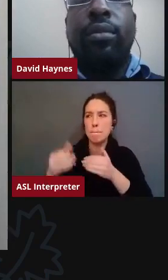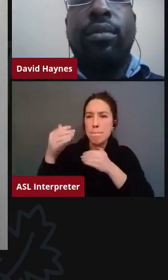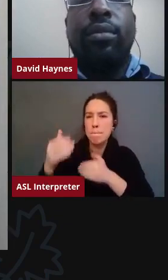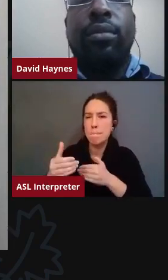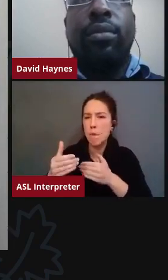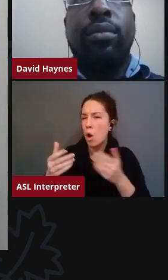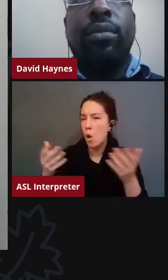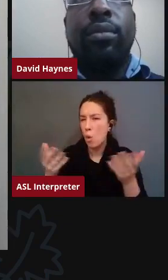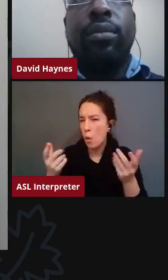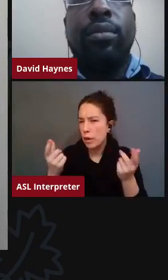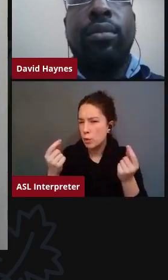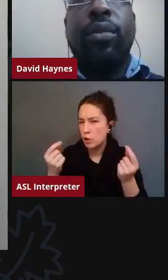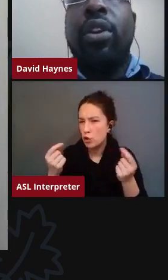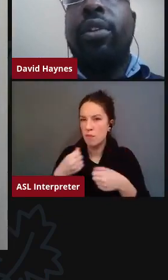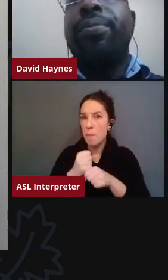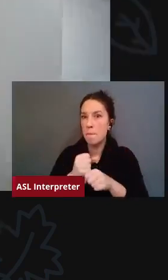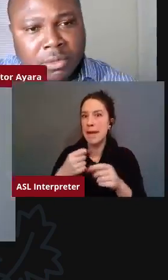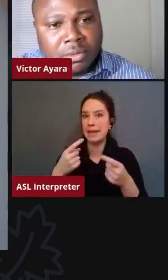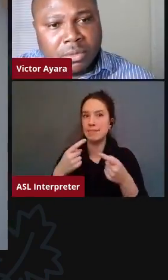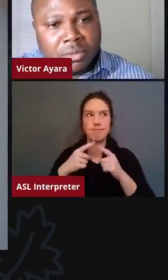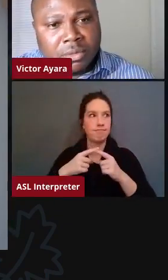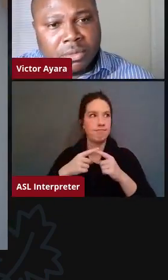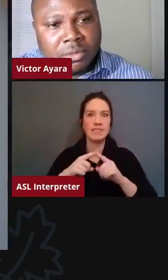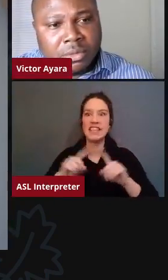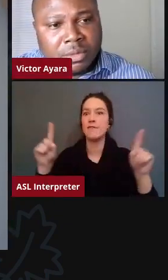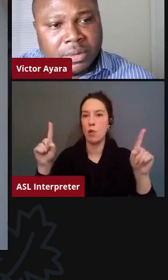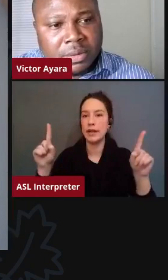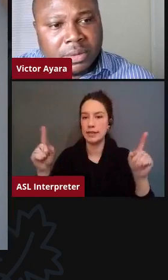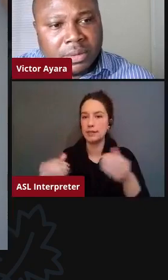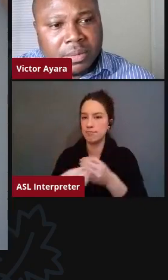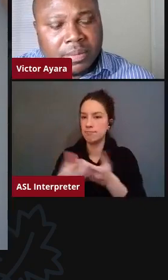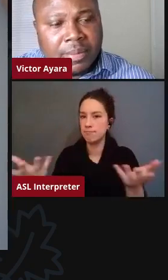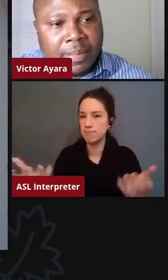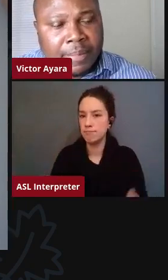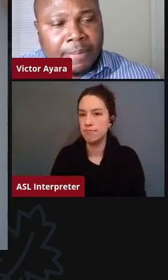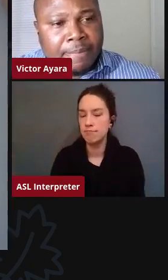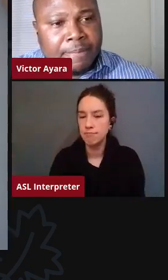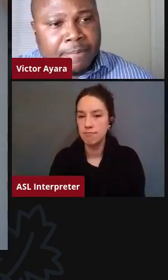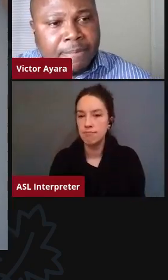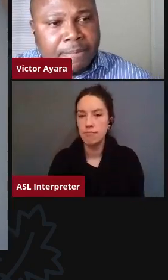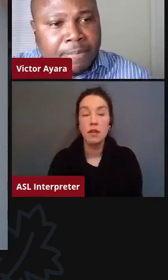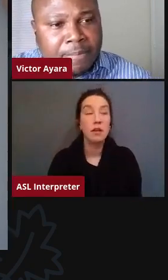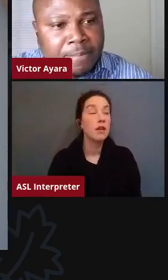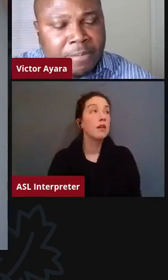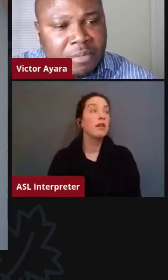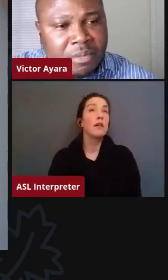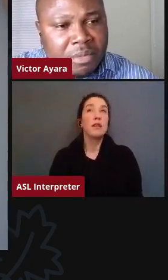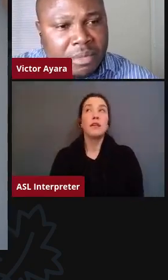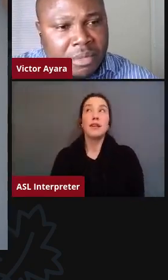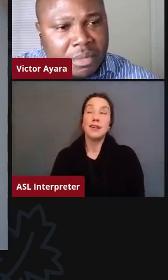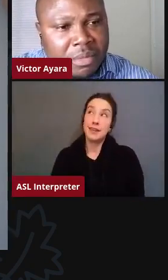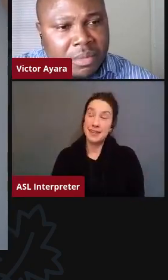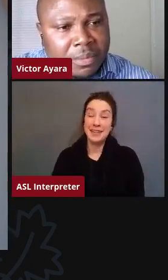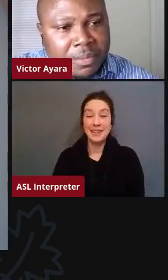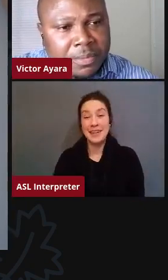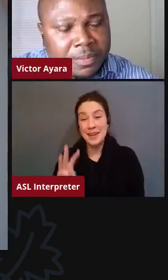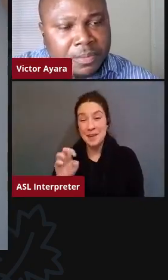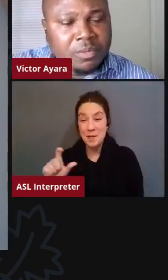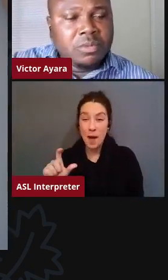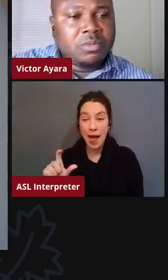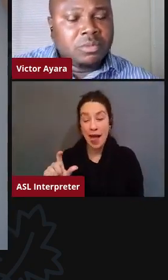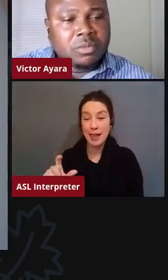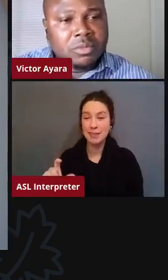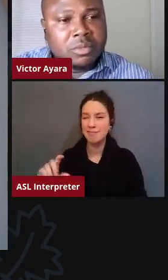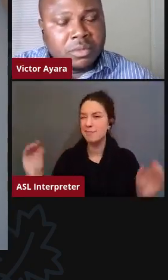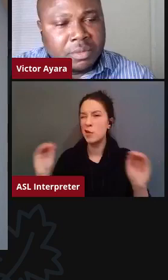make a difference, David? Oh, I mean, I think that, the sky is kind of the limit right